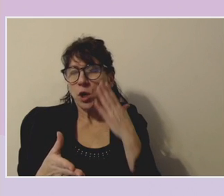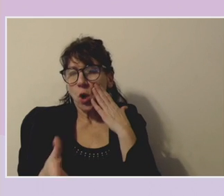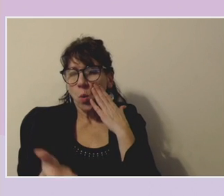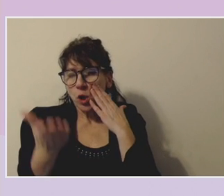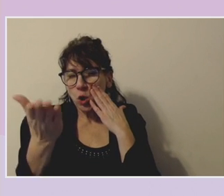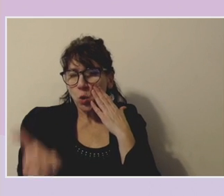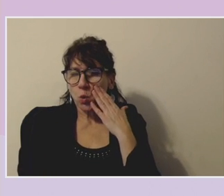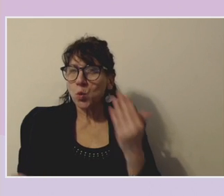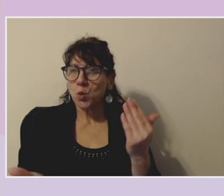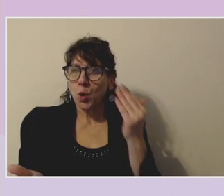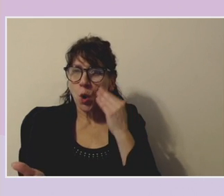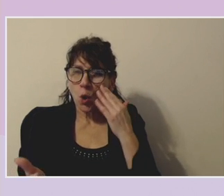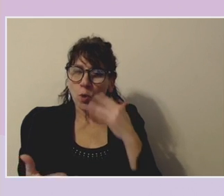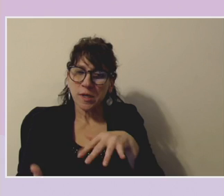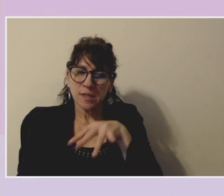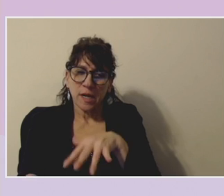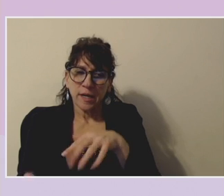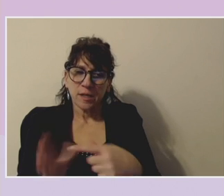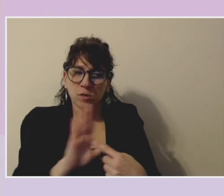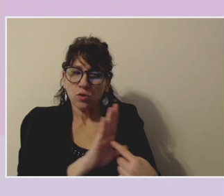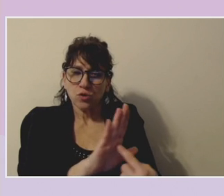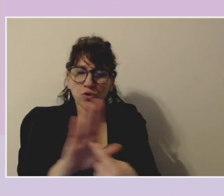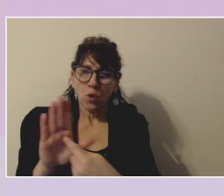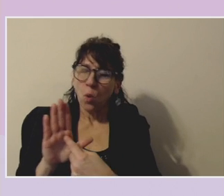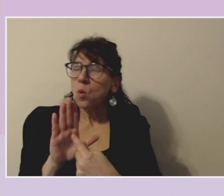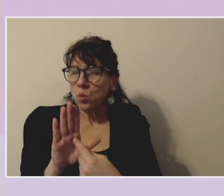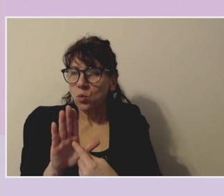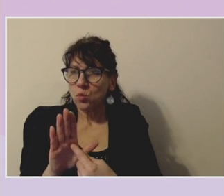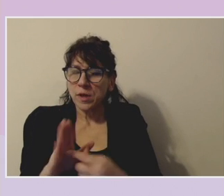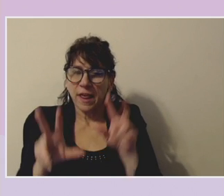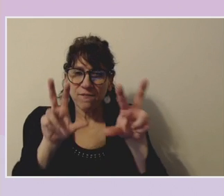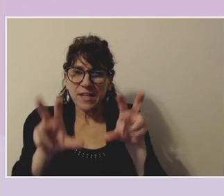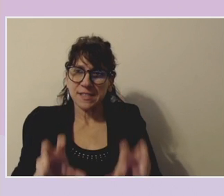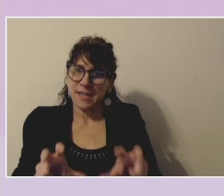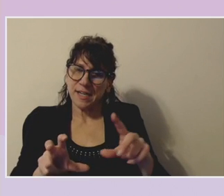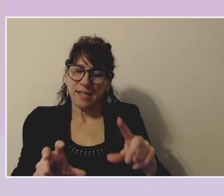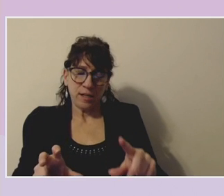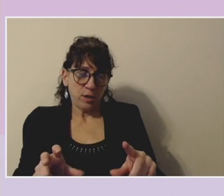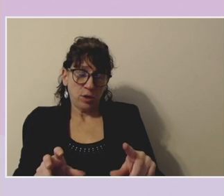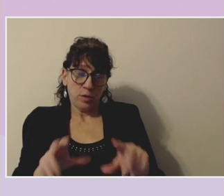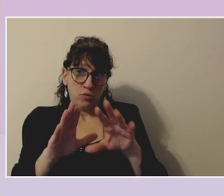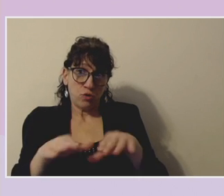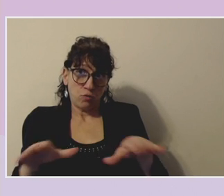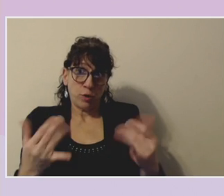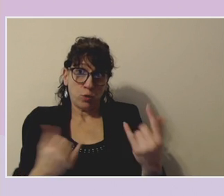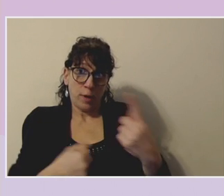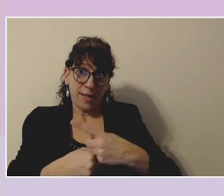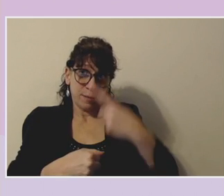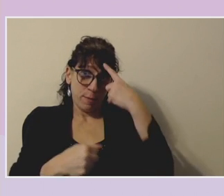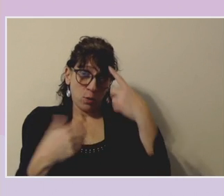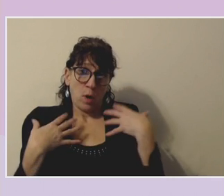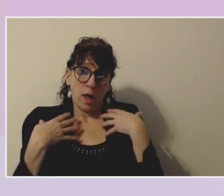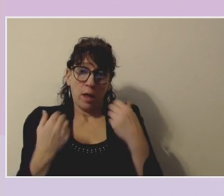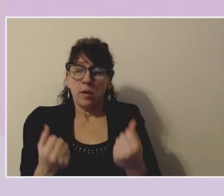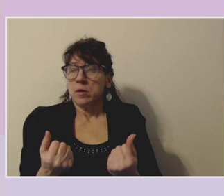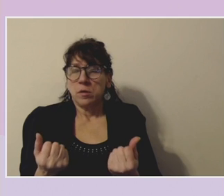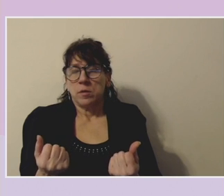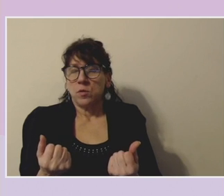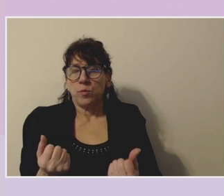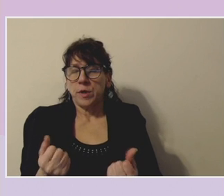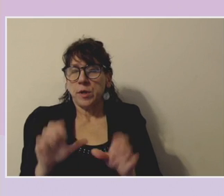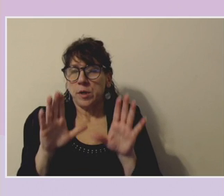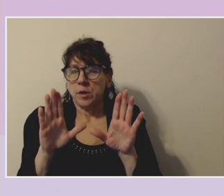are legion, that investing in kids' mental health today will pay dividends down the road for students, their families,